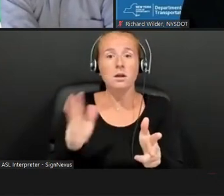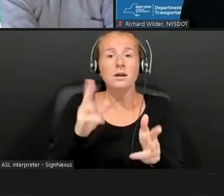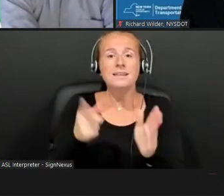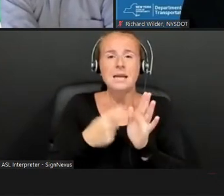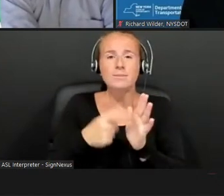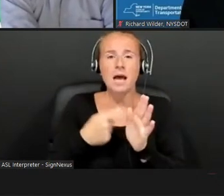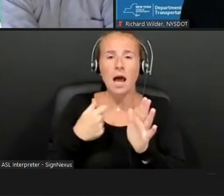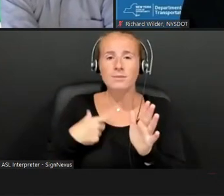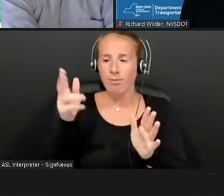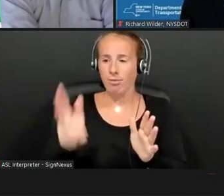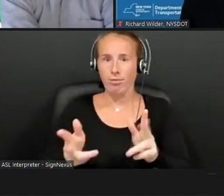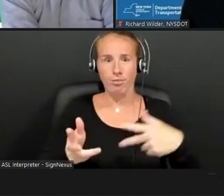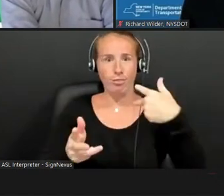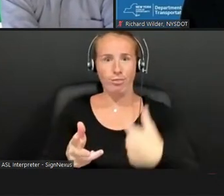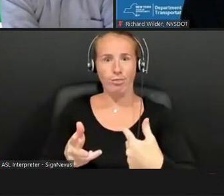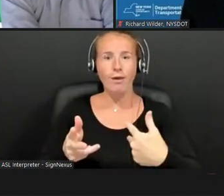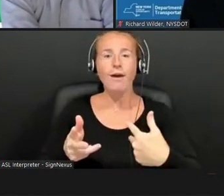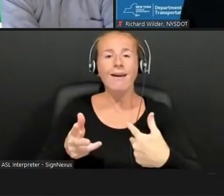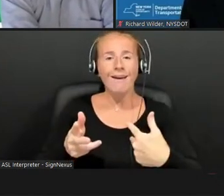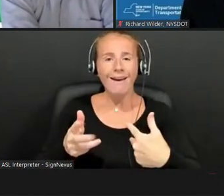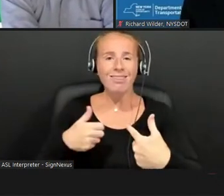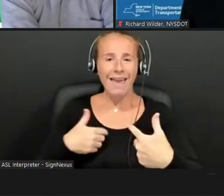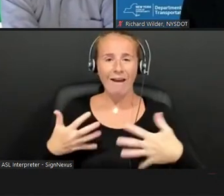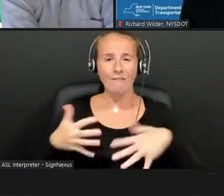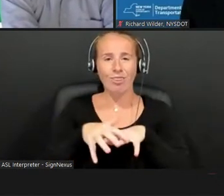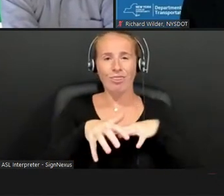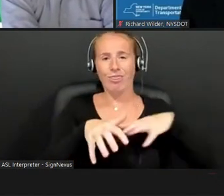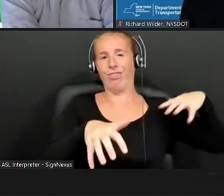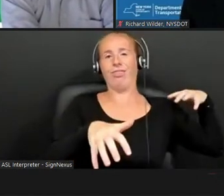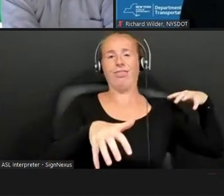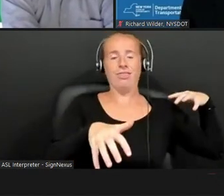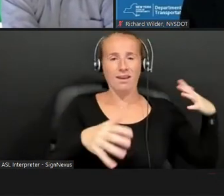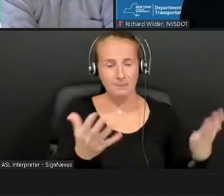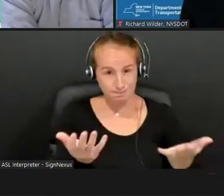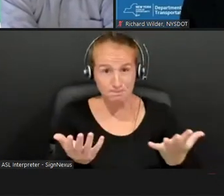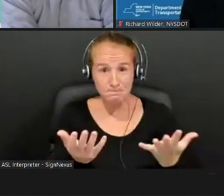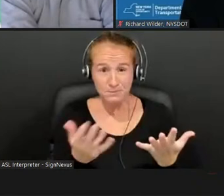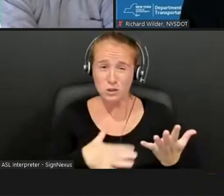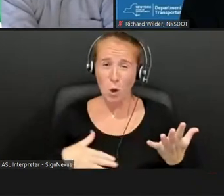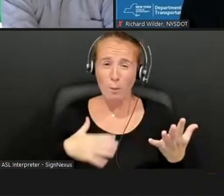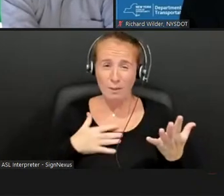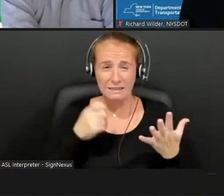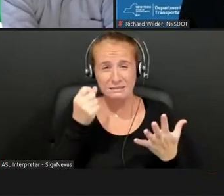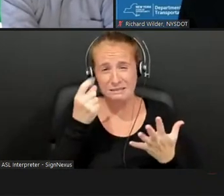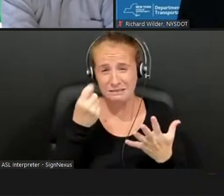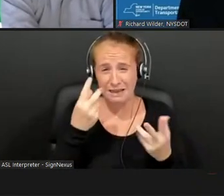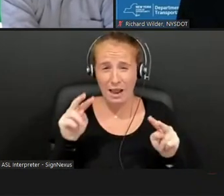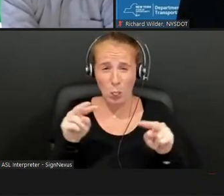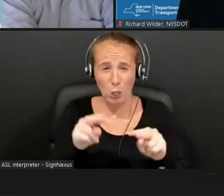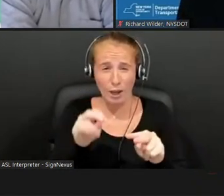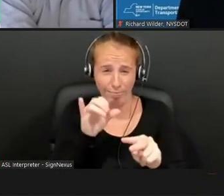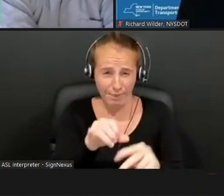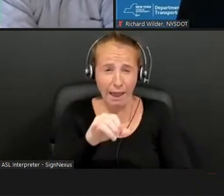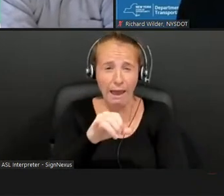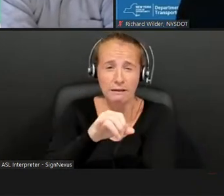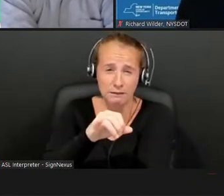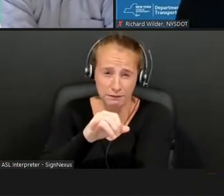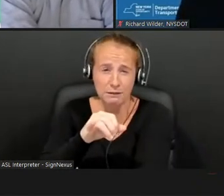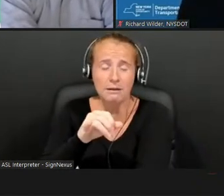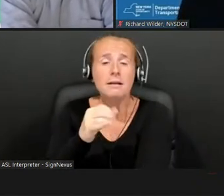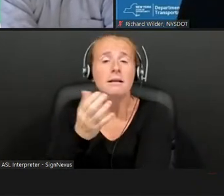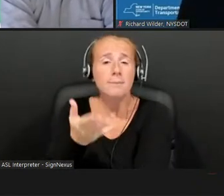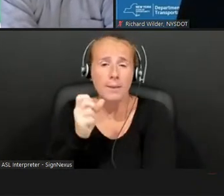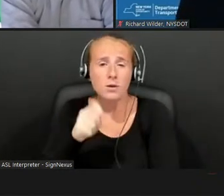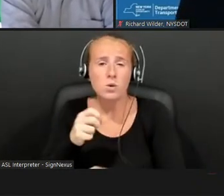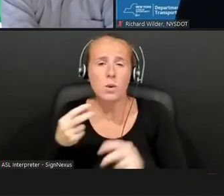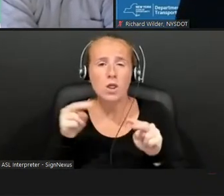one side one lane on the other side and creating the congestion uh so please pick this into account uh this uh uh as you look at your